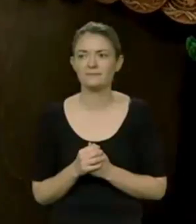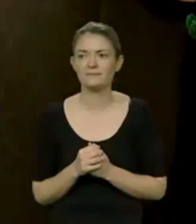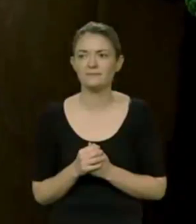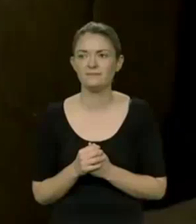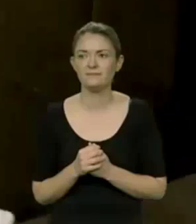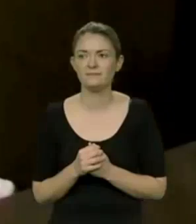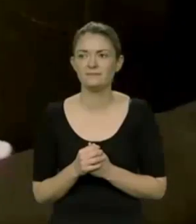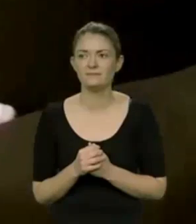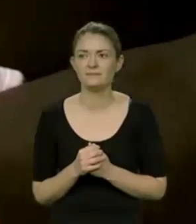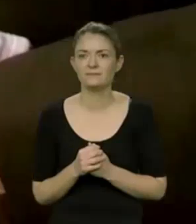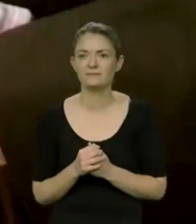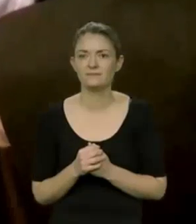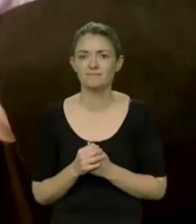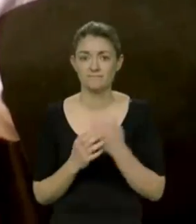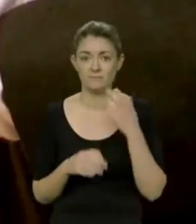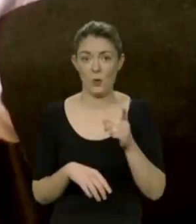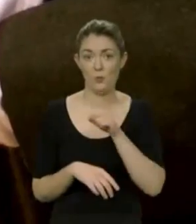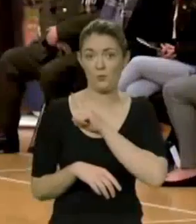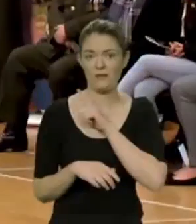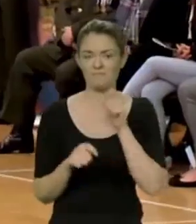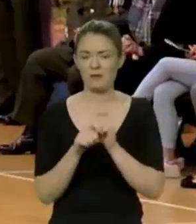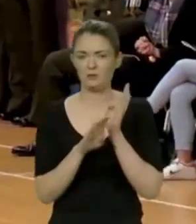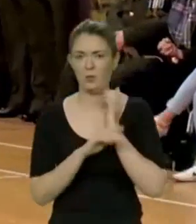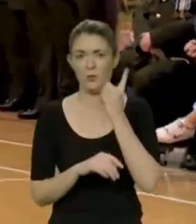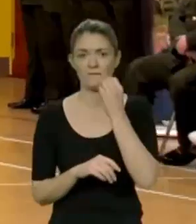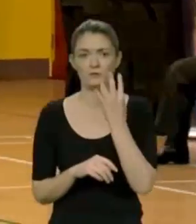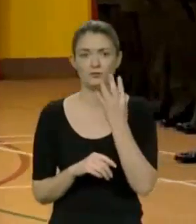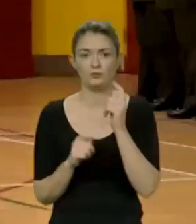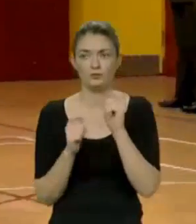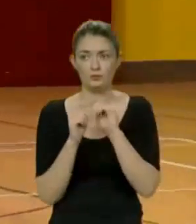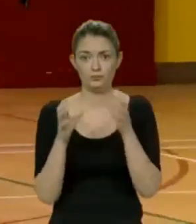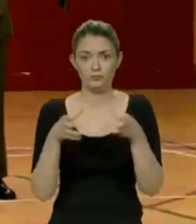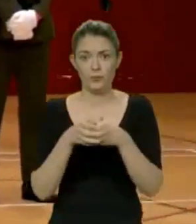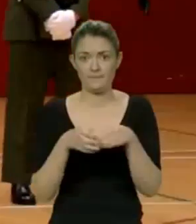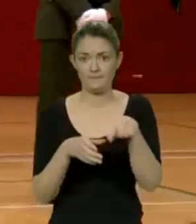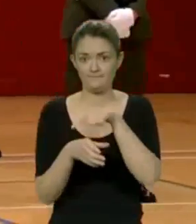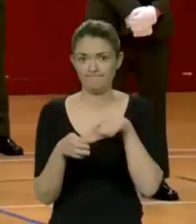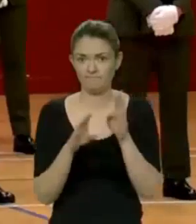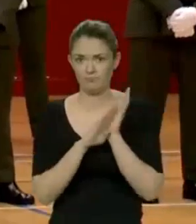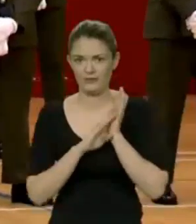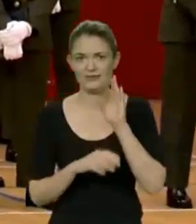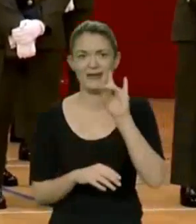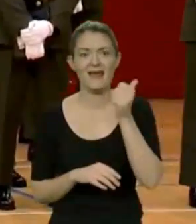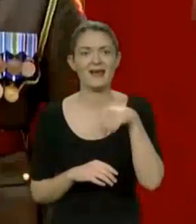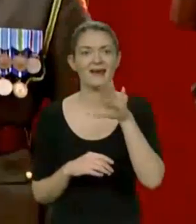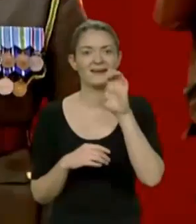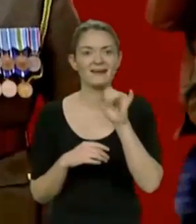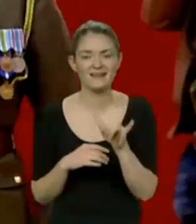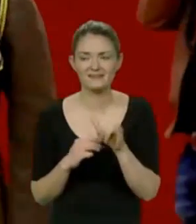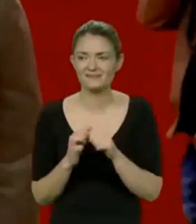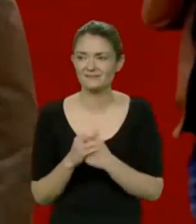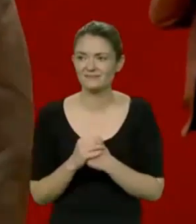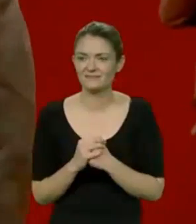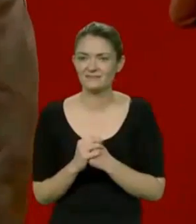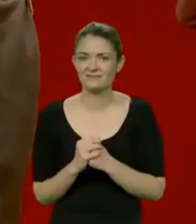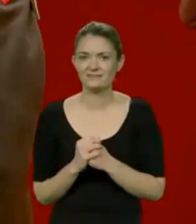The winner of Best Soldier of the 104th Recruit Troop is Recruit Hanley. That was a very tough decision